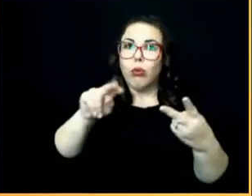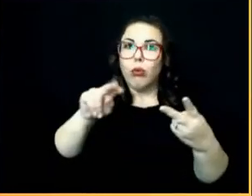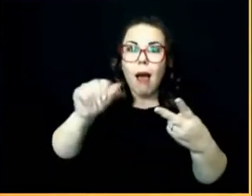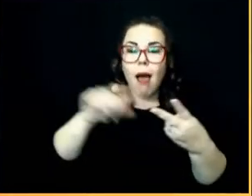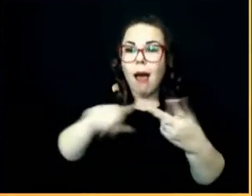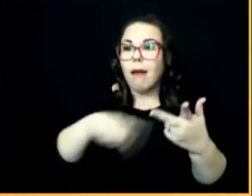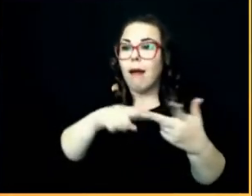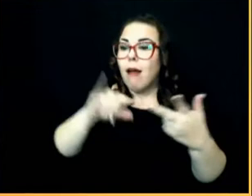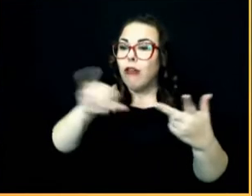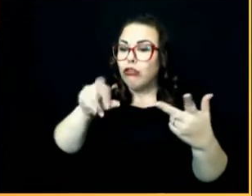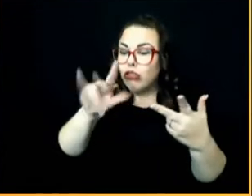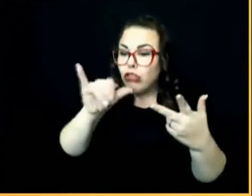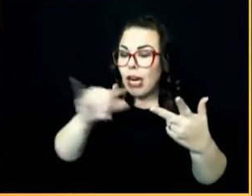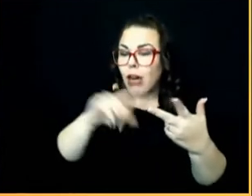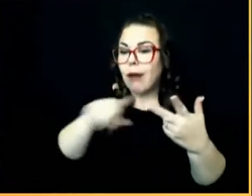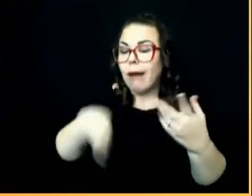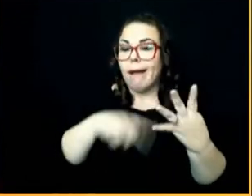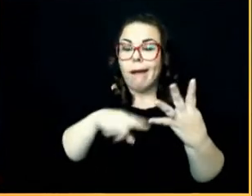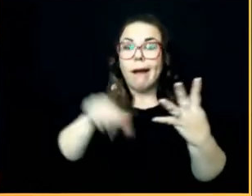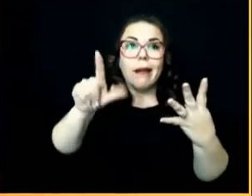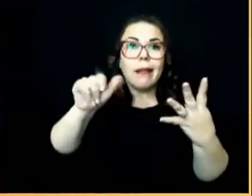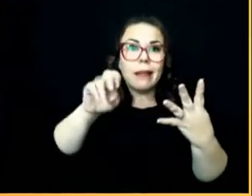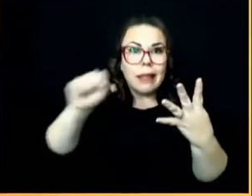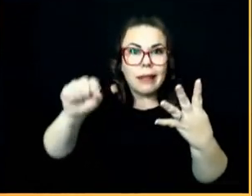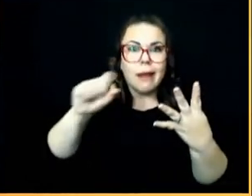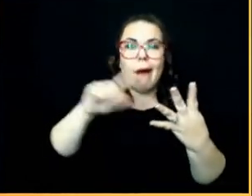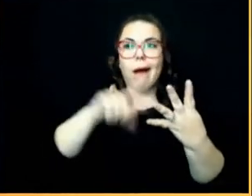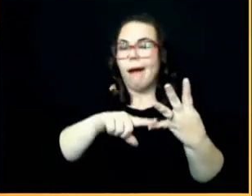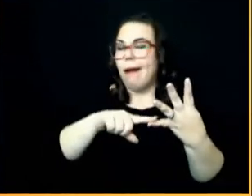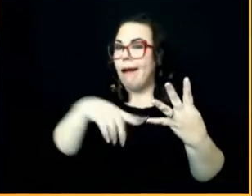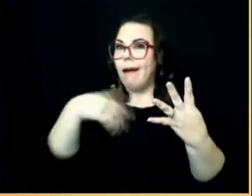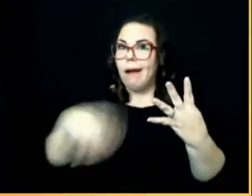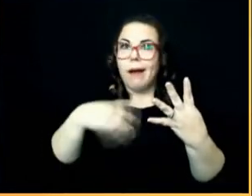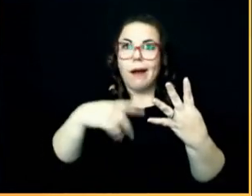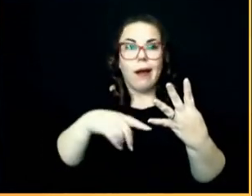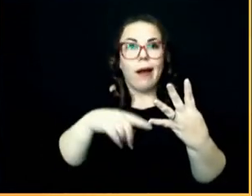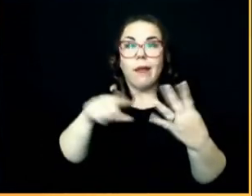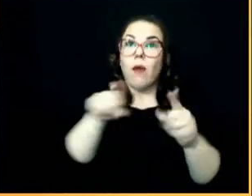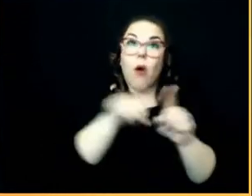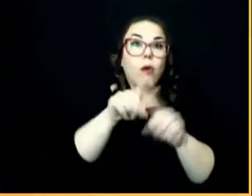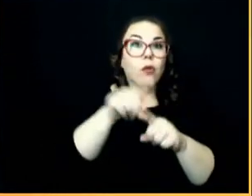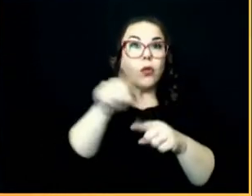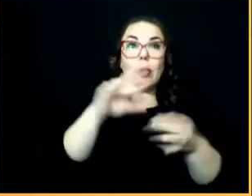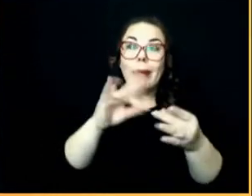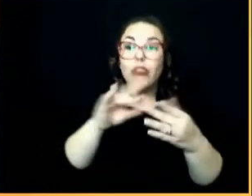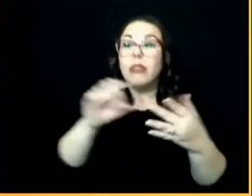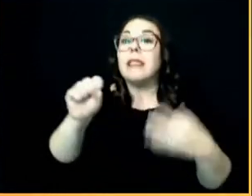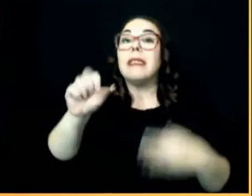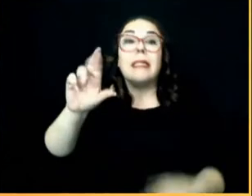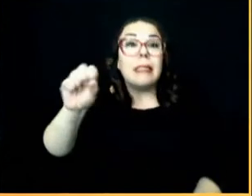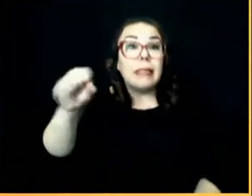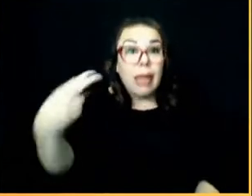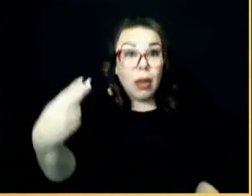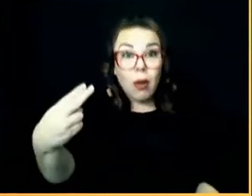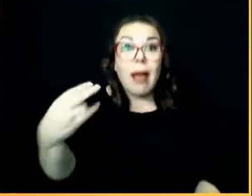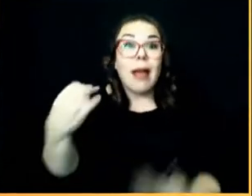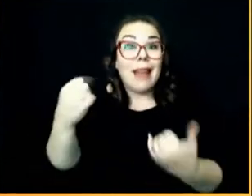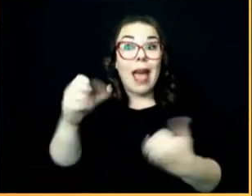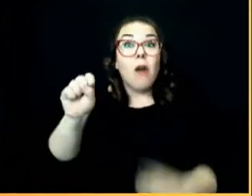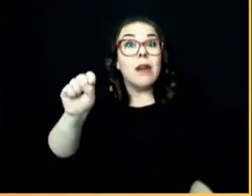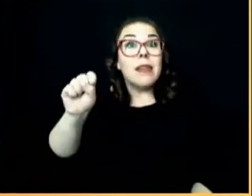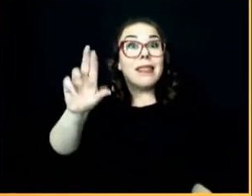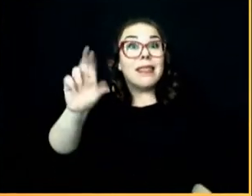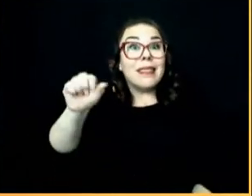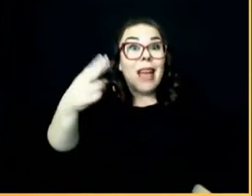and Lisa Bunker in New Hampshire both won re-election. And then, as you mentioned earlier in the show, Sarah McBride is now the highest